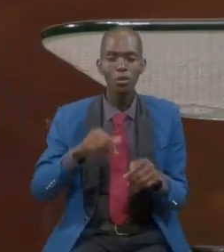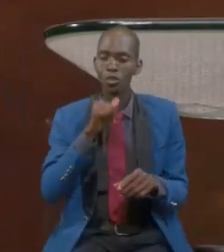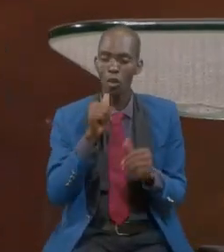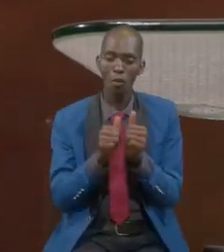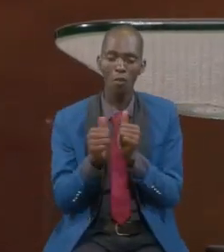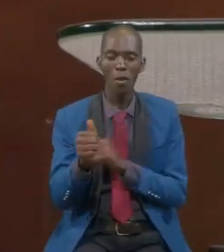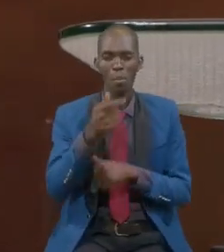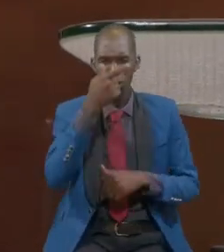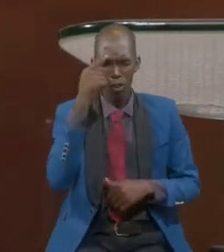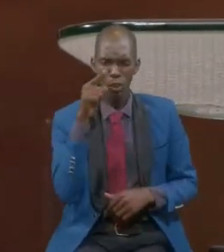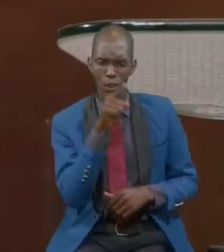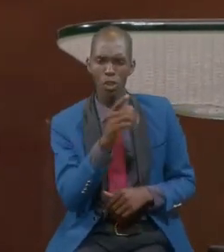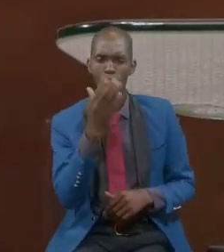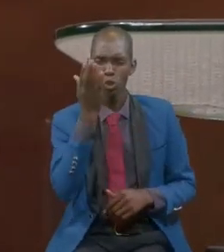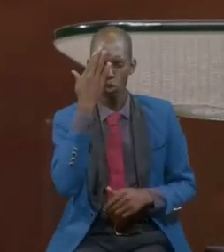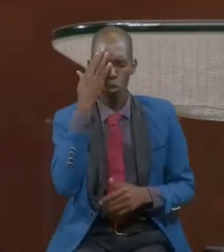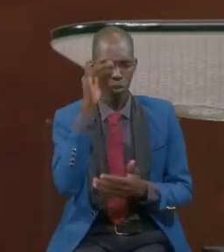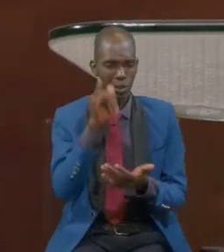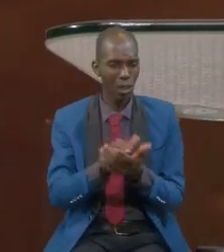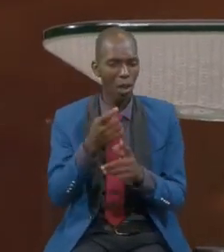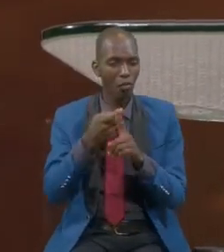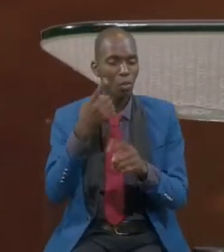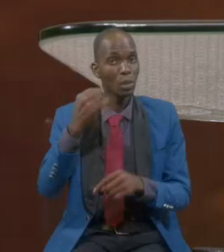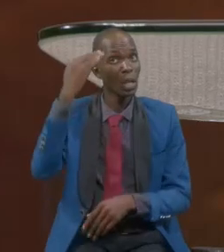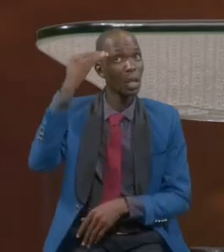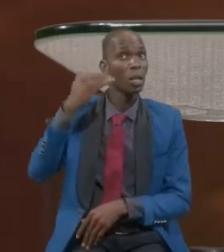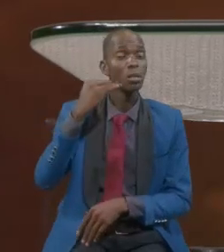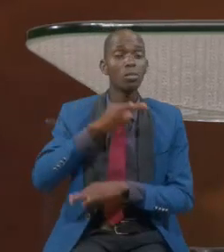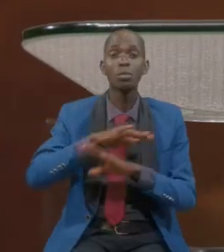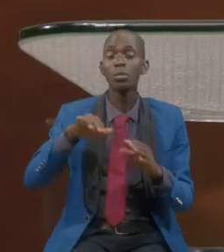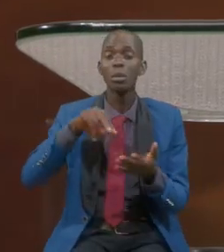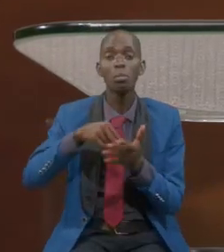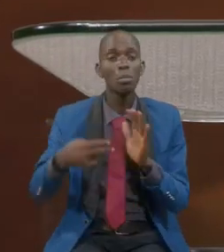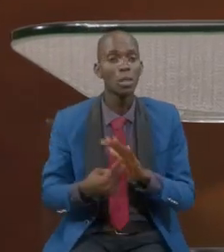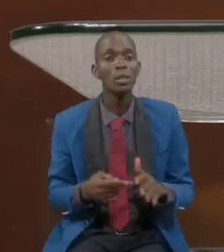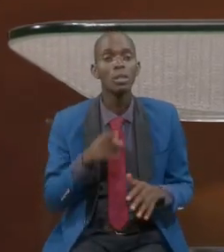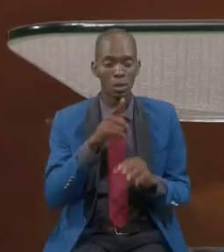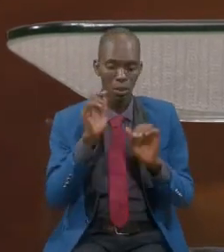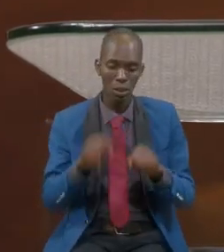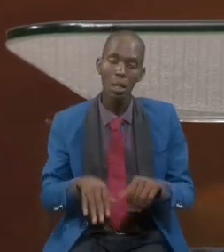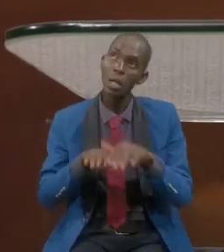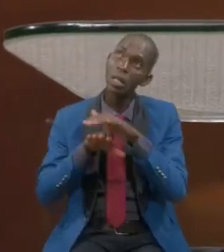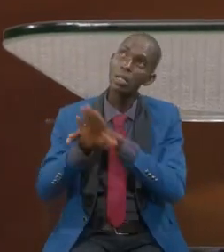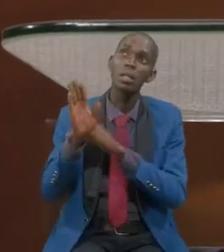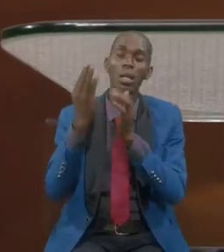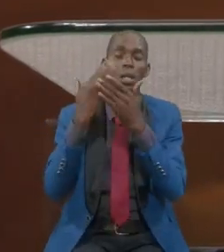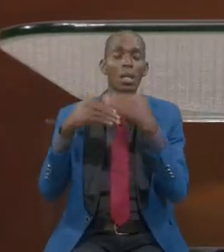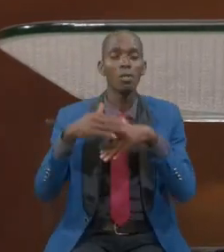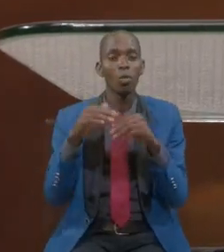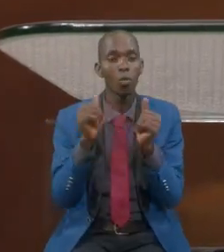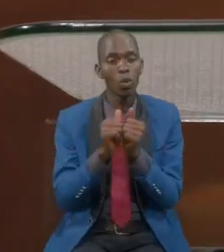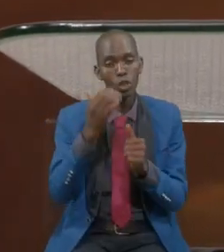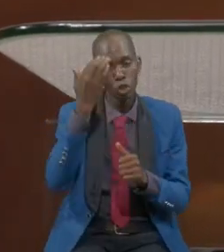because he knew that in the head doesn't mean he got to the kingdom of God just